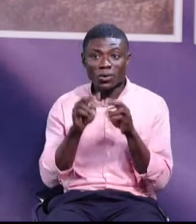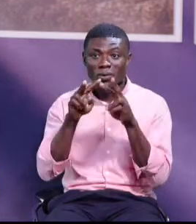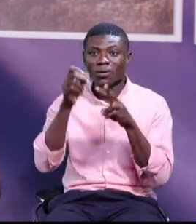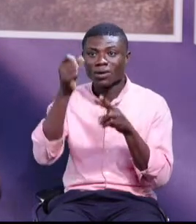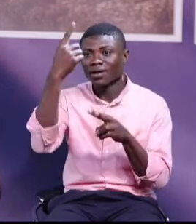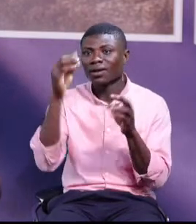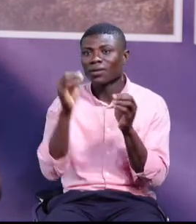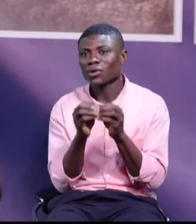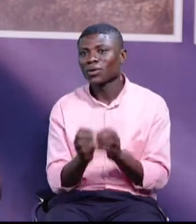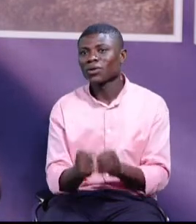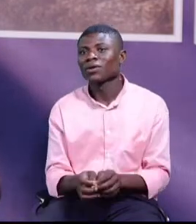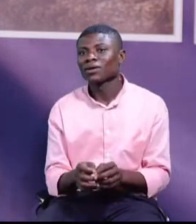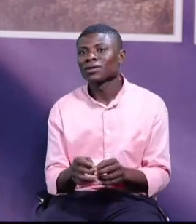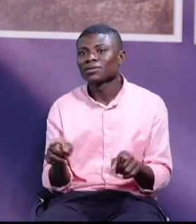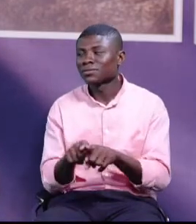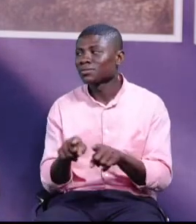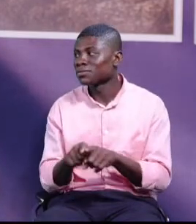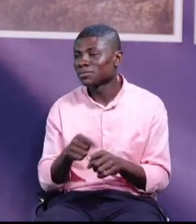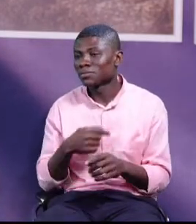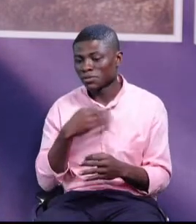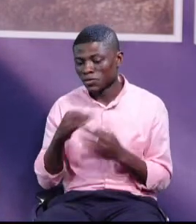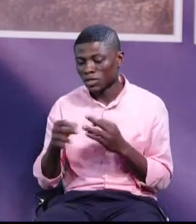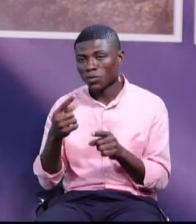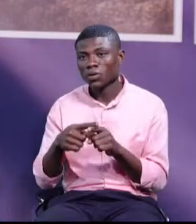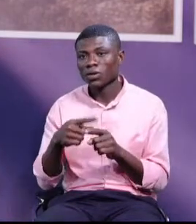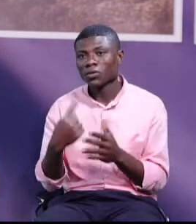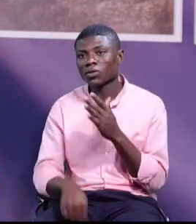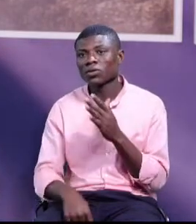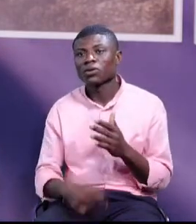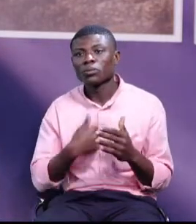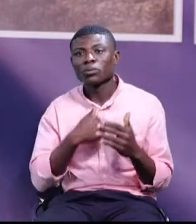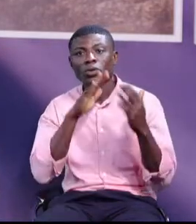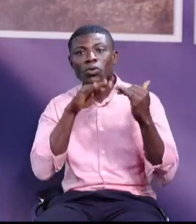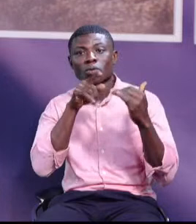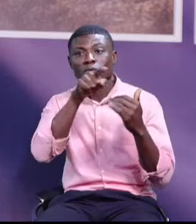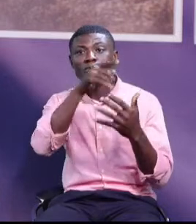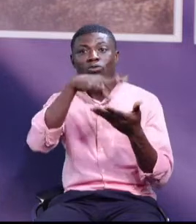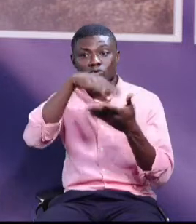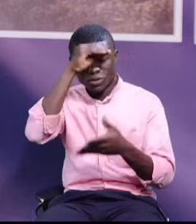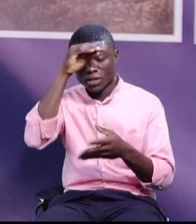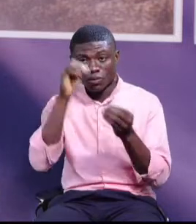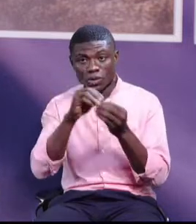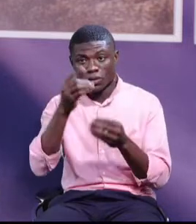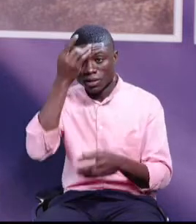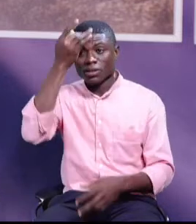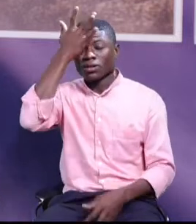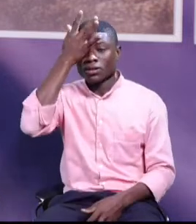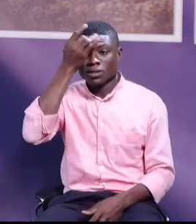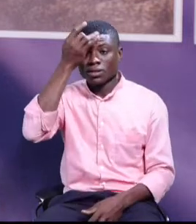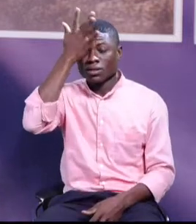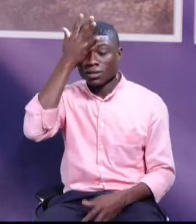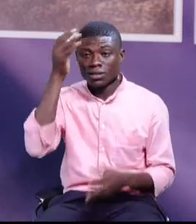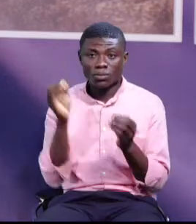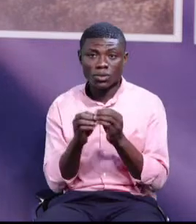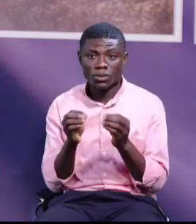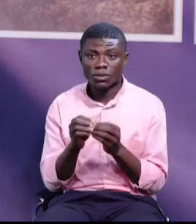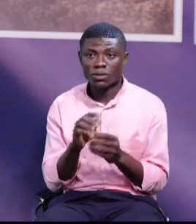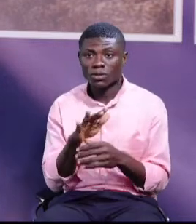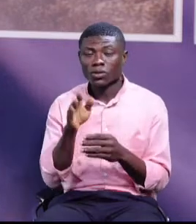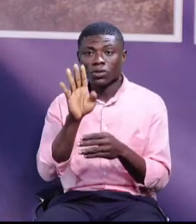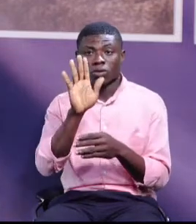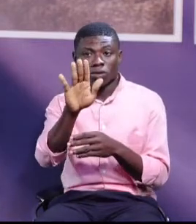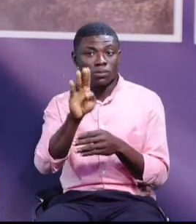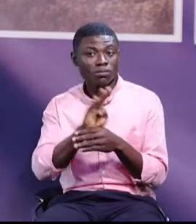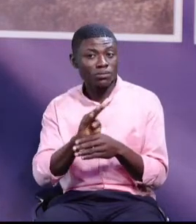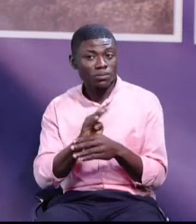What's it be real? And my final word is always what? I hope you've learned something, anything. All right. You are a